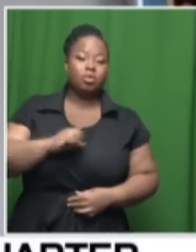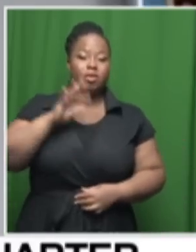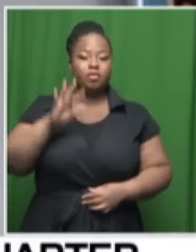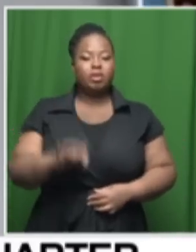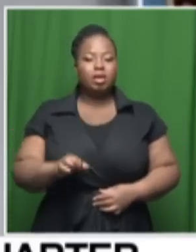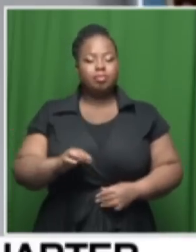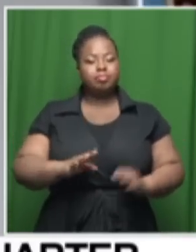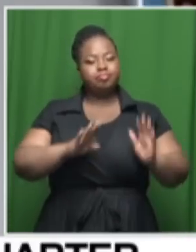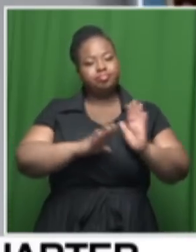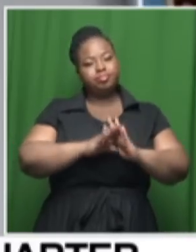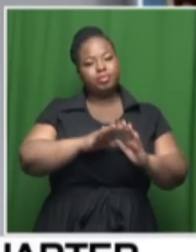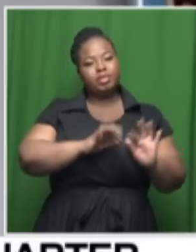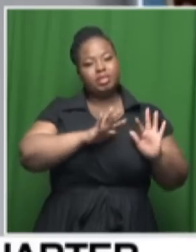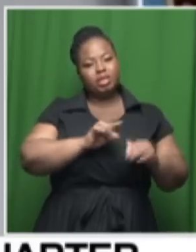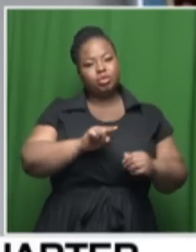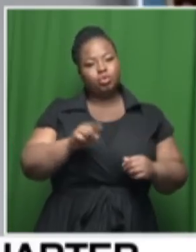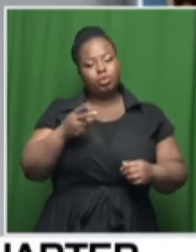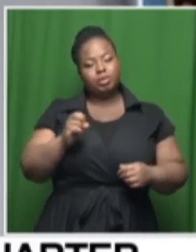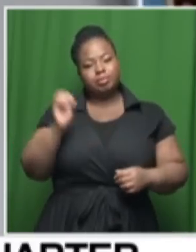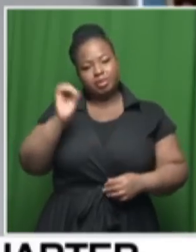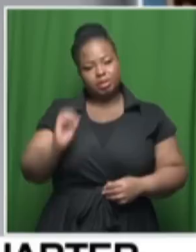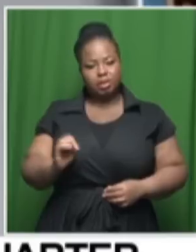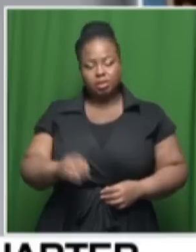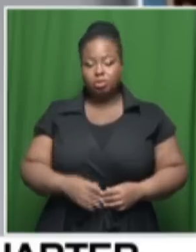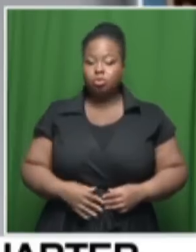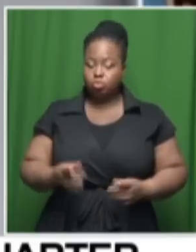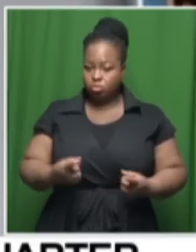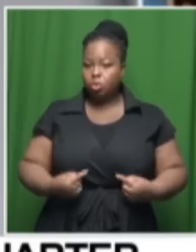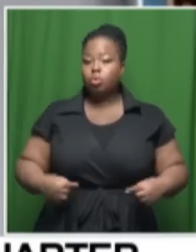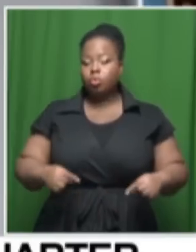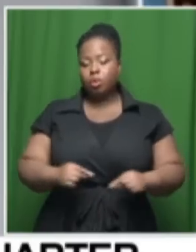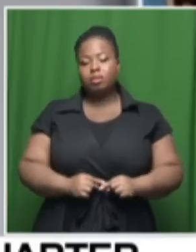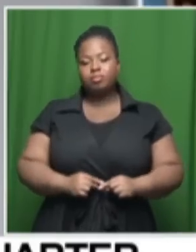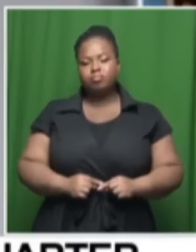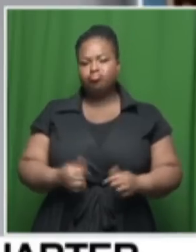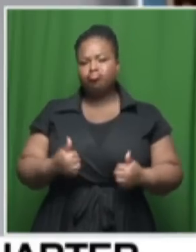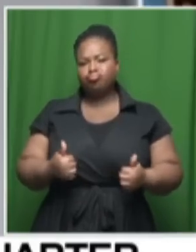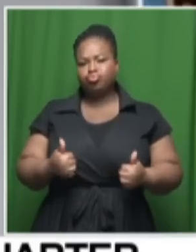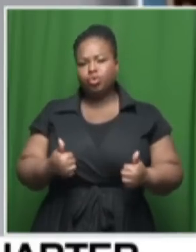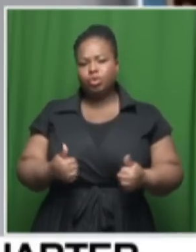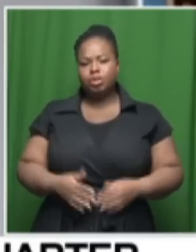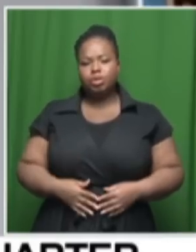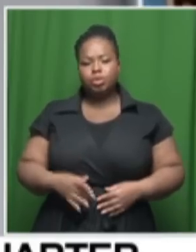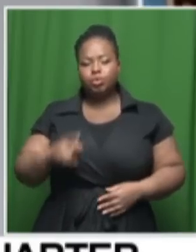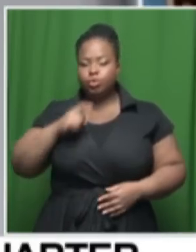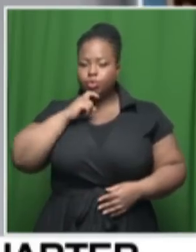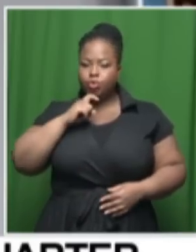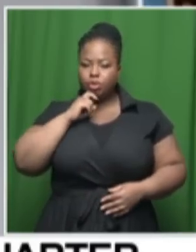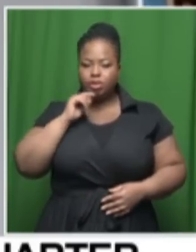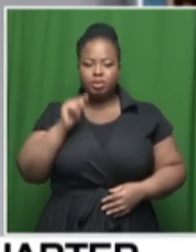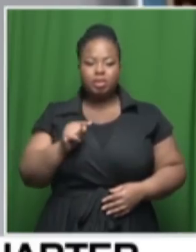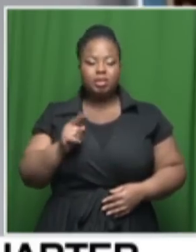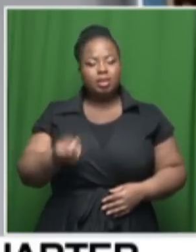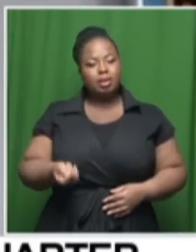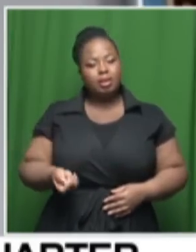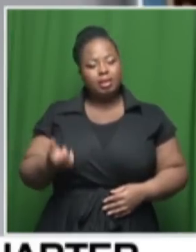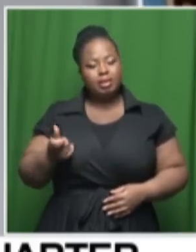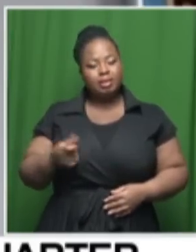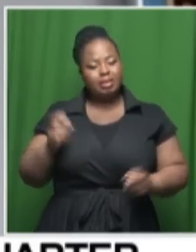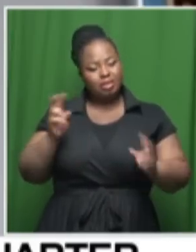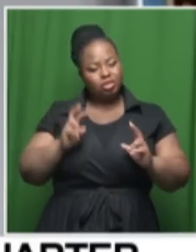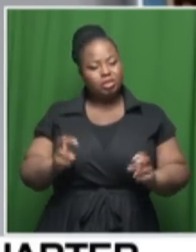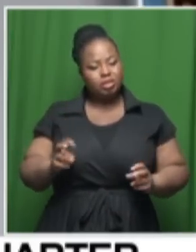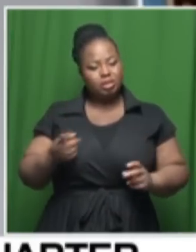by between 10 and 20%. So we are actually getting quite good at using the little